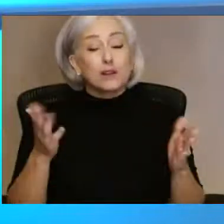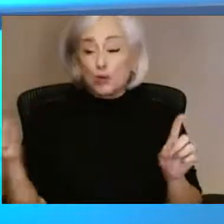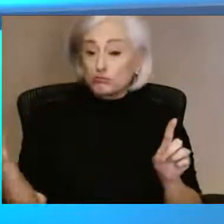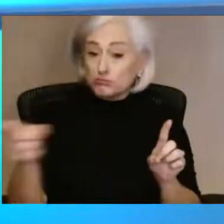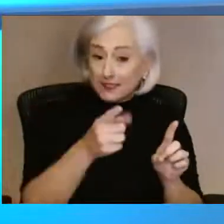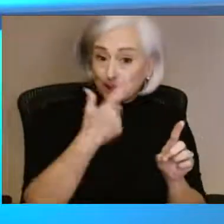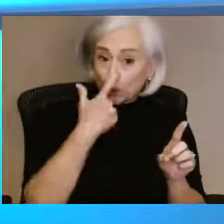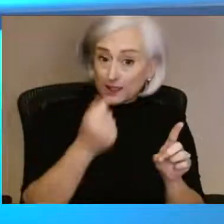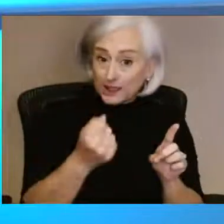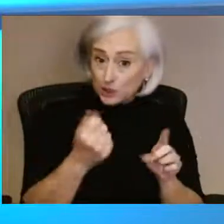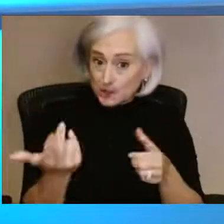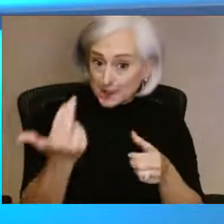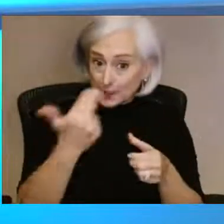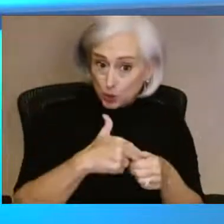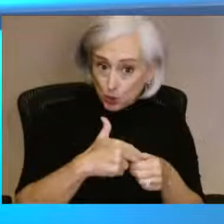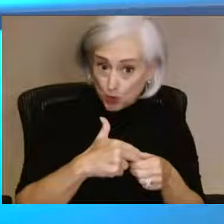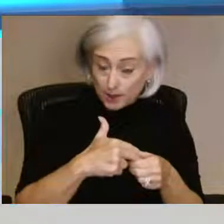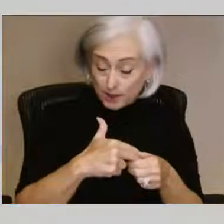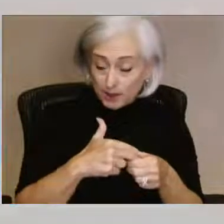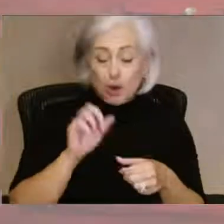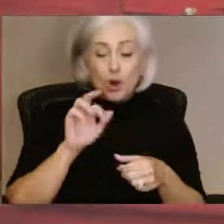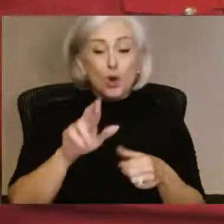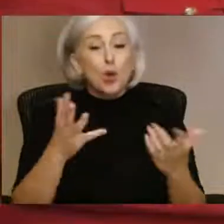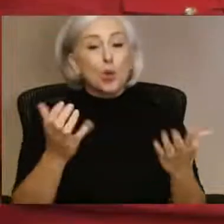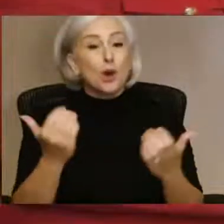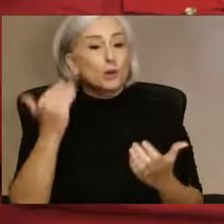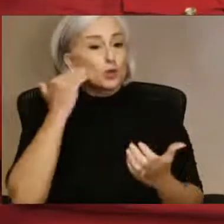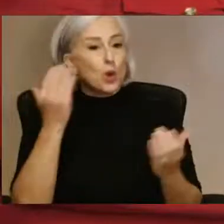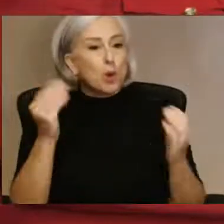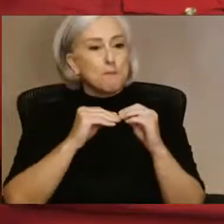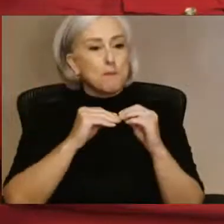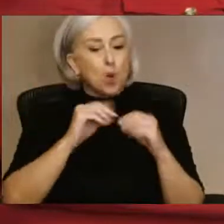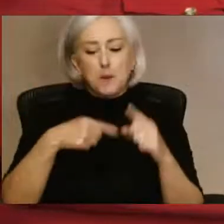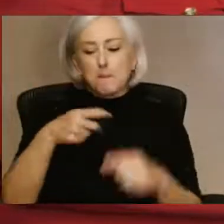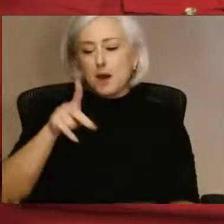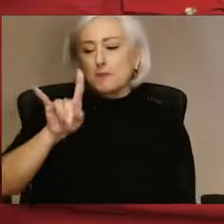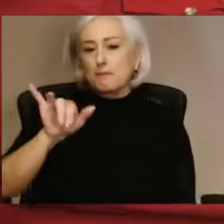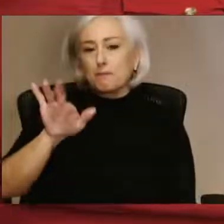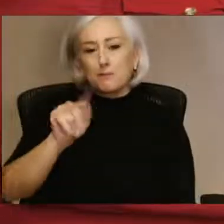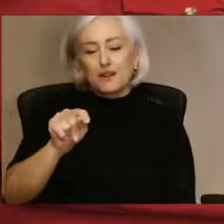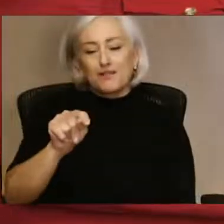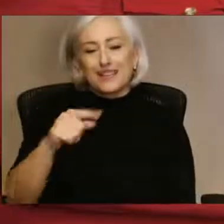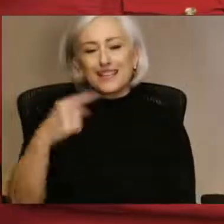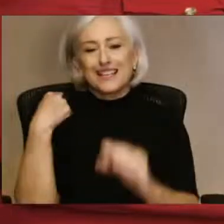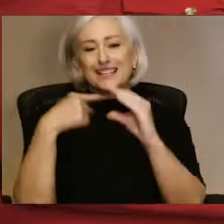joining or learning more about Pivot, you can email